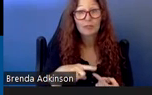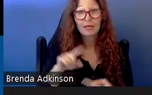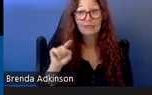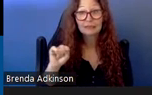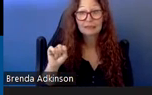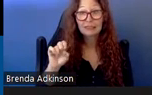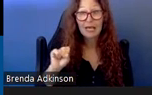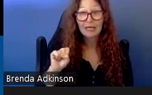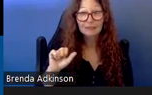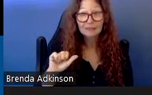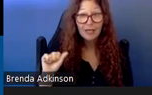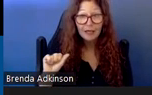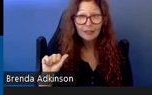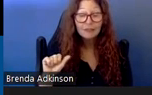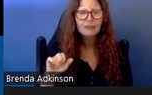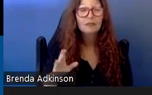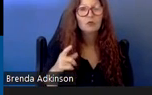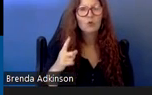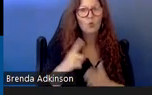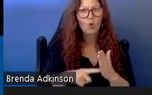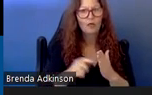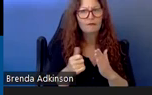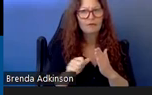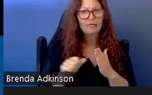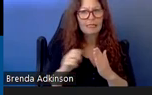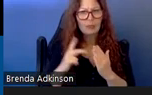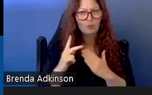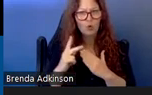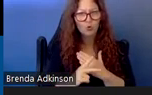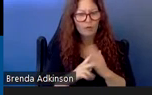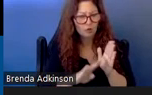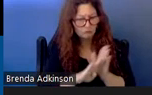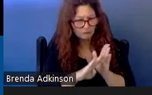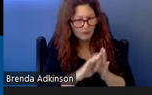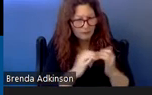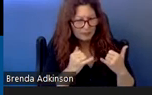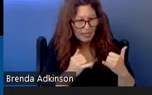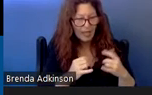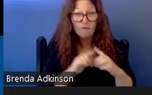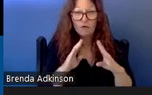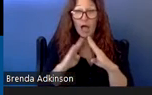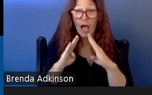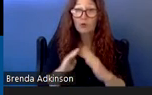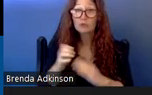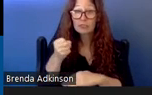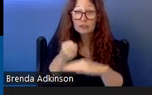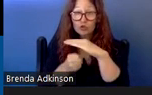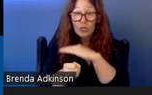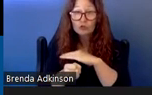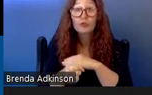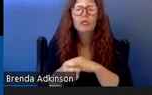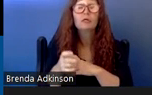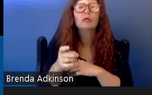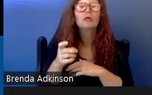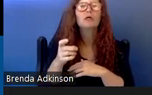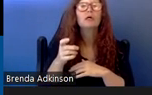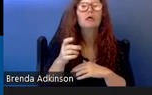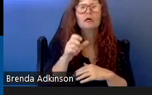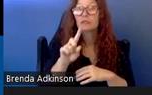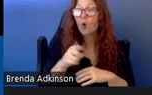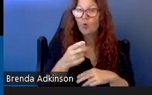any programs are under development for housing and sheltering beyond short-term TSA?